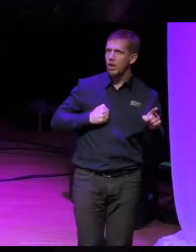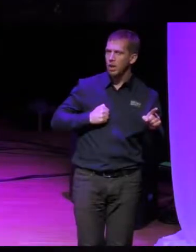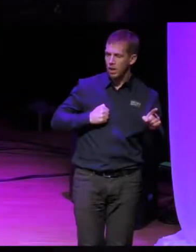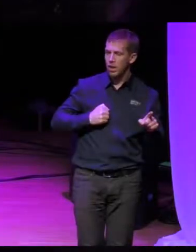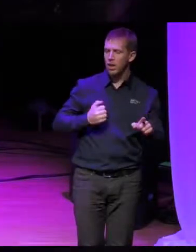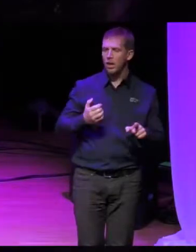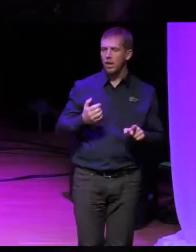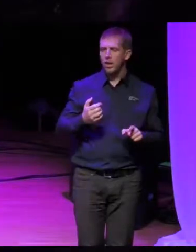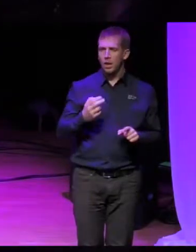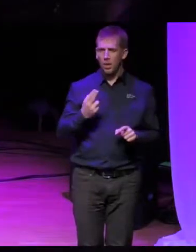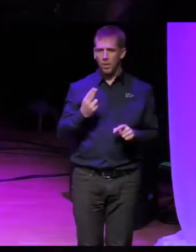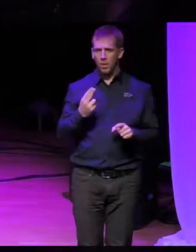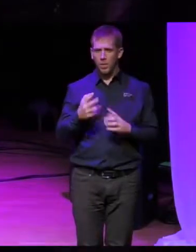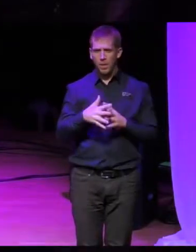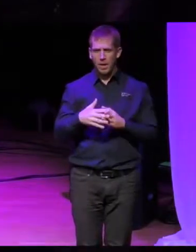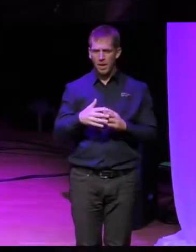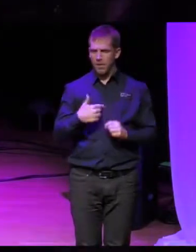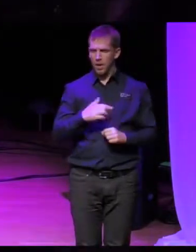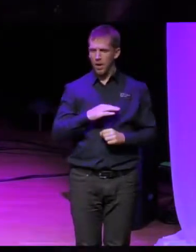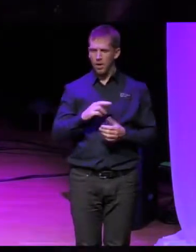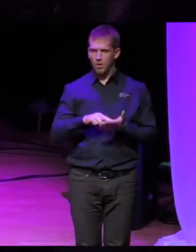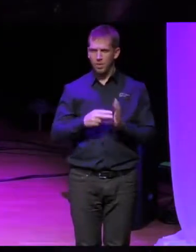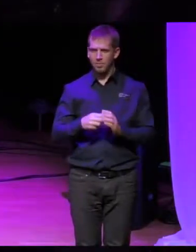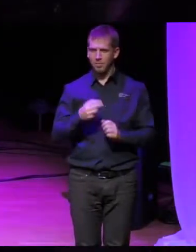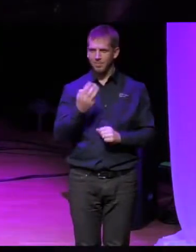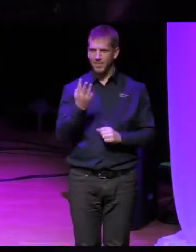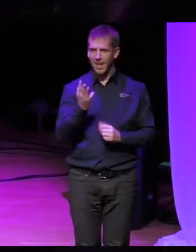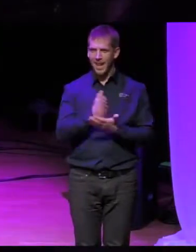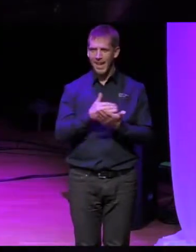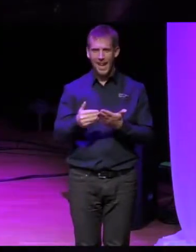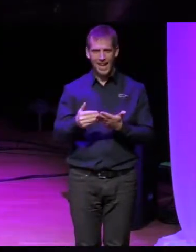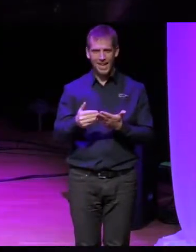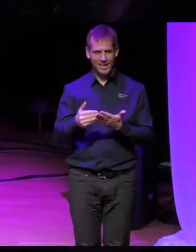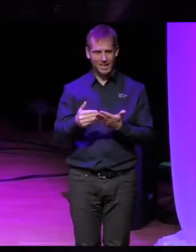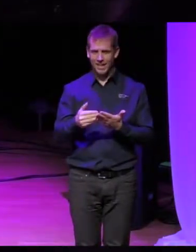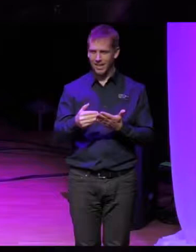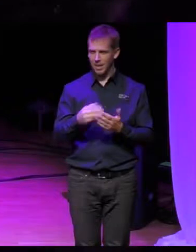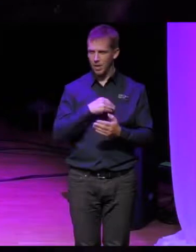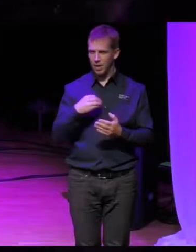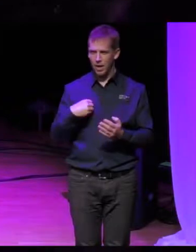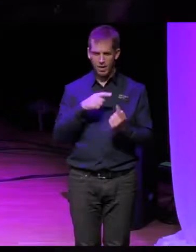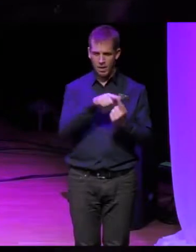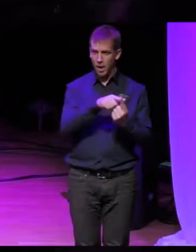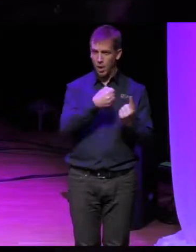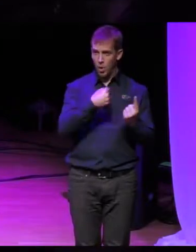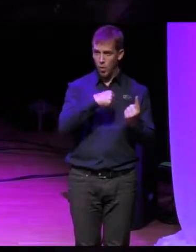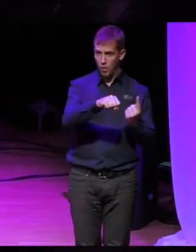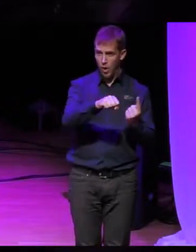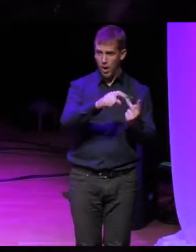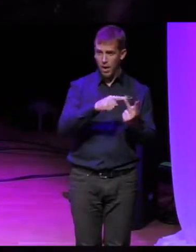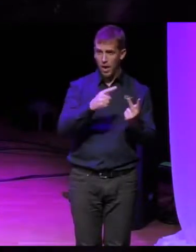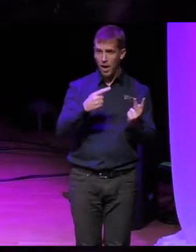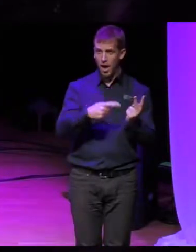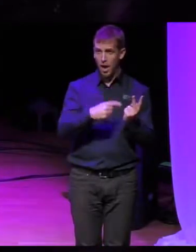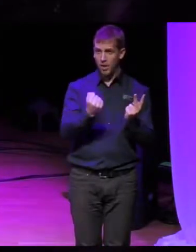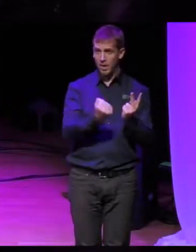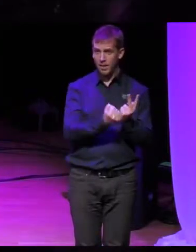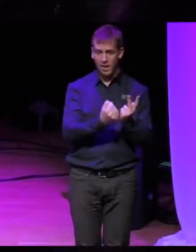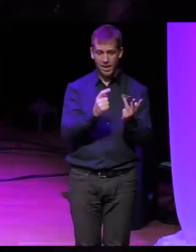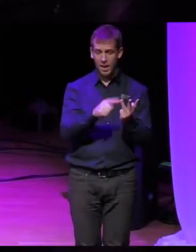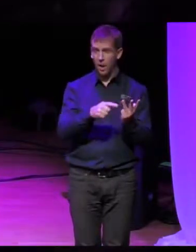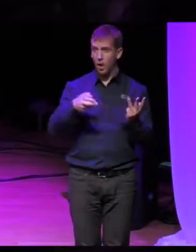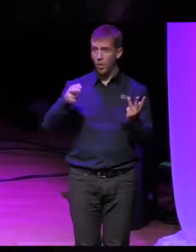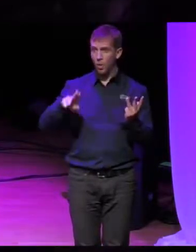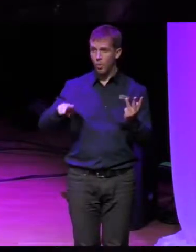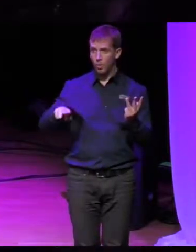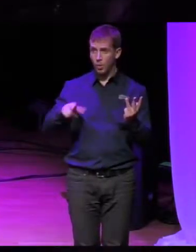we have in the US the system of tripartite government, the executive branch, the legislative branch, and the judicial branch. And